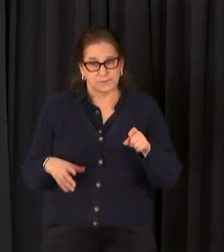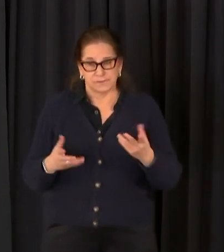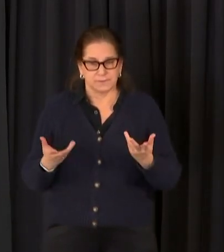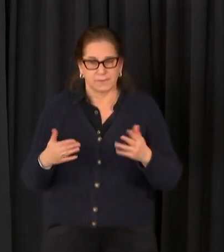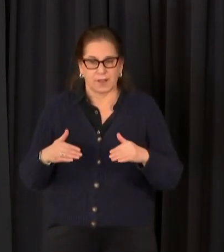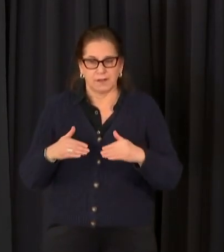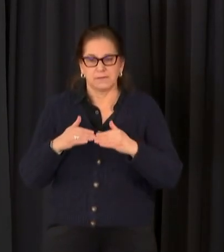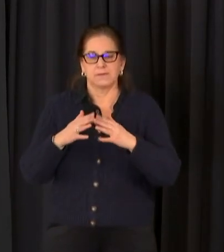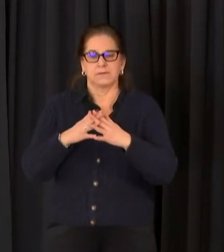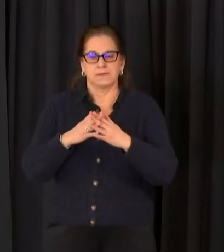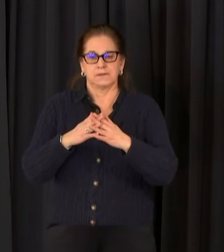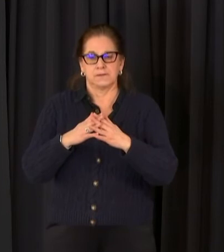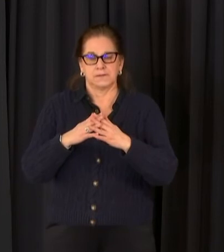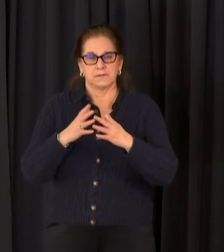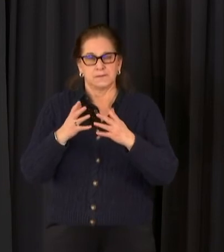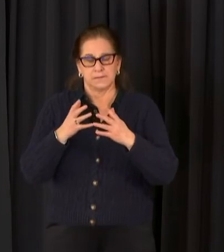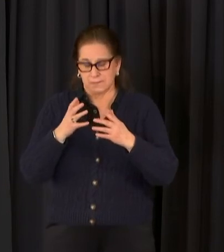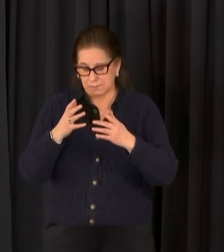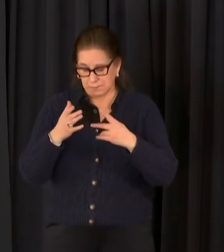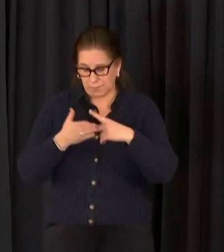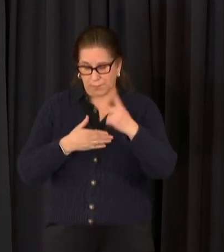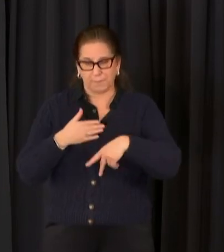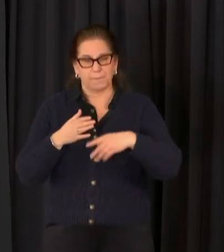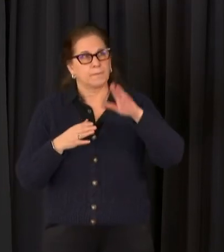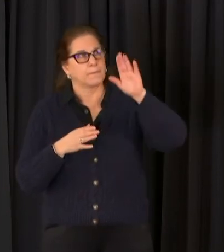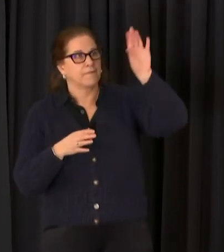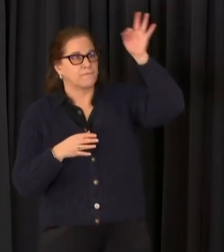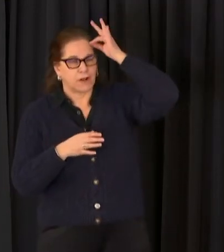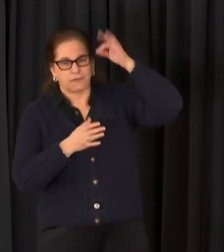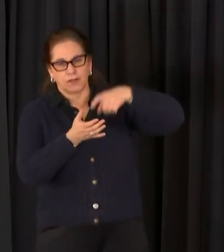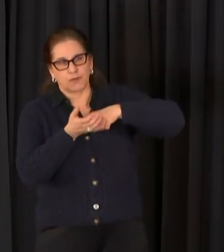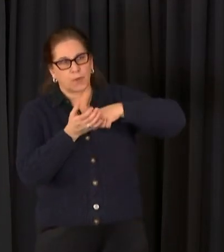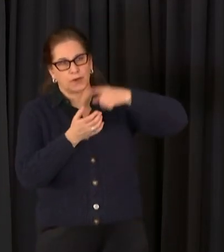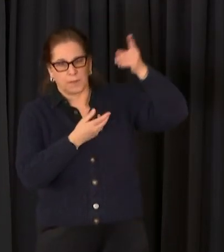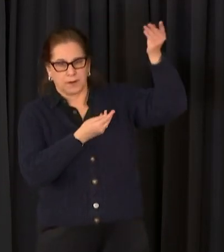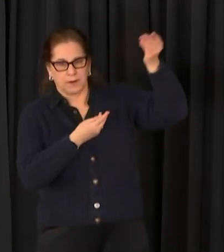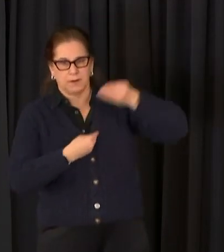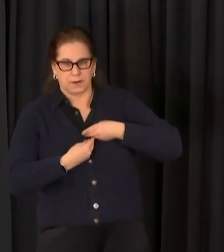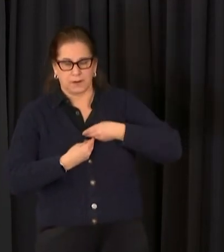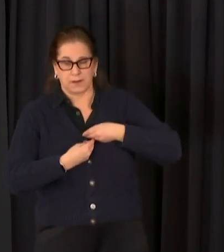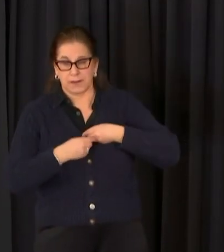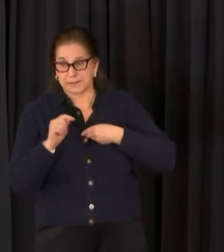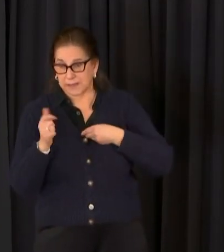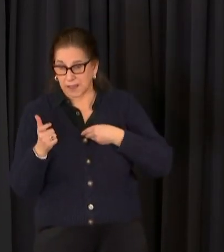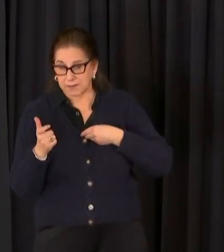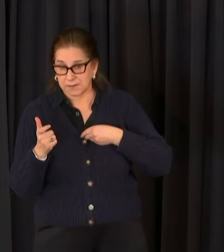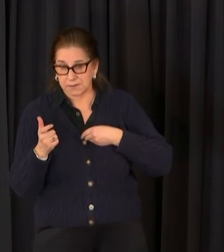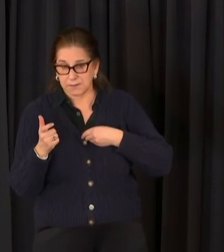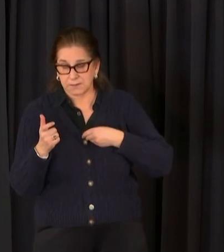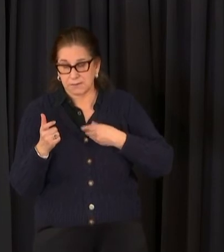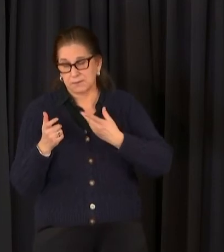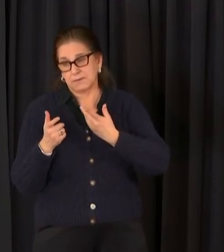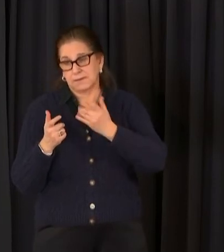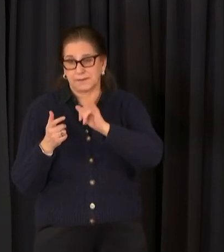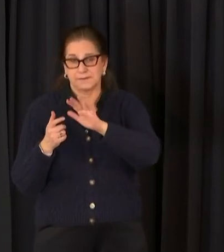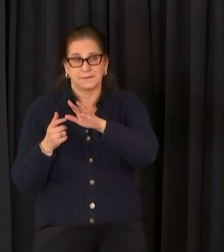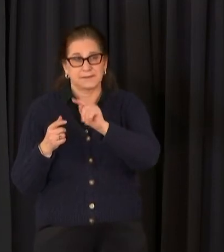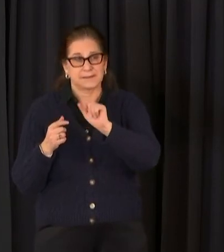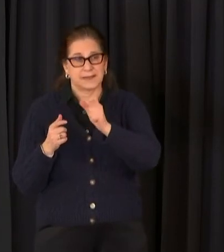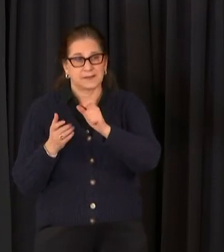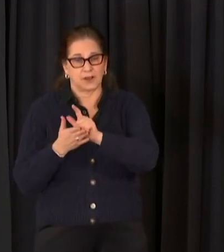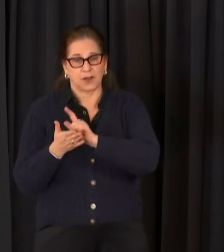implement all of the federally required changes. It's something that I'll have our tax and our council look at. And when